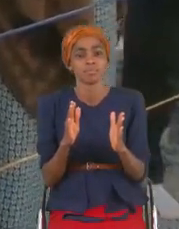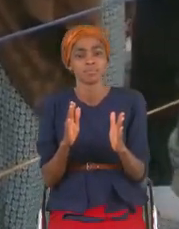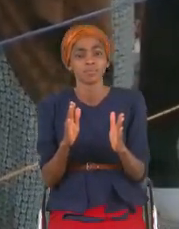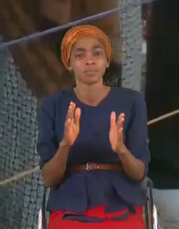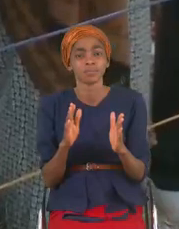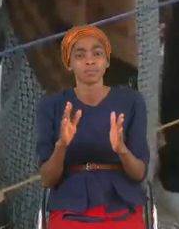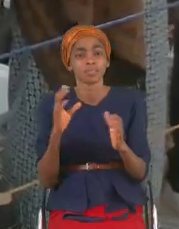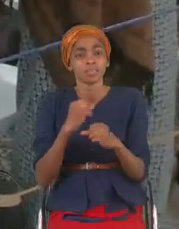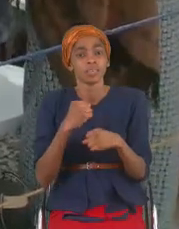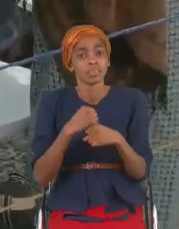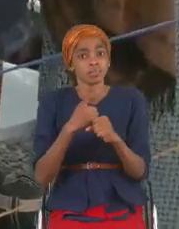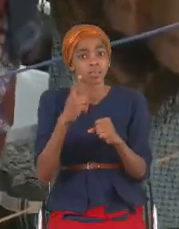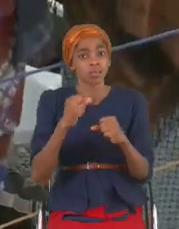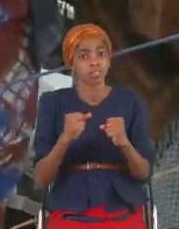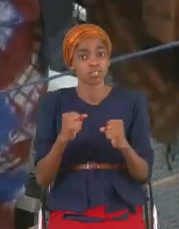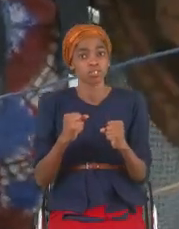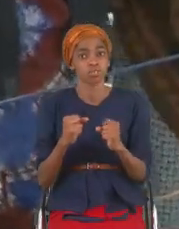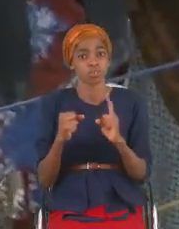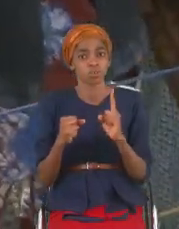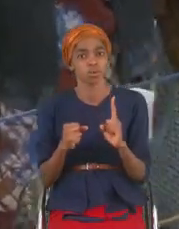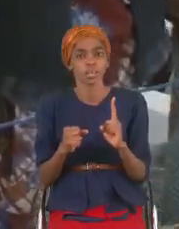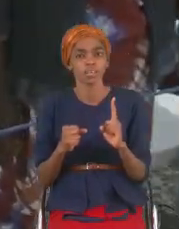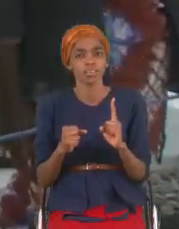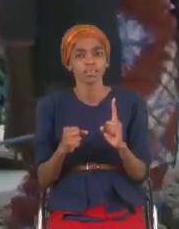make you a strong one,